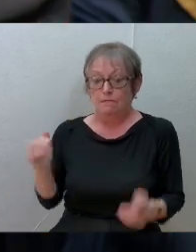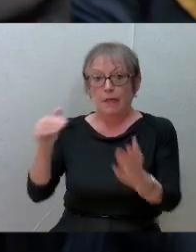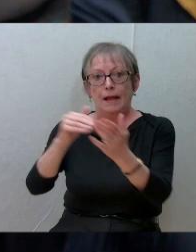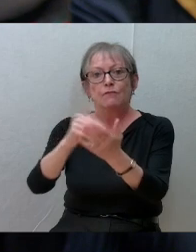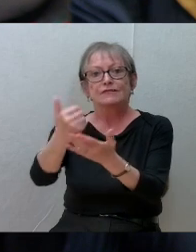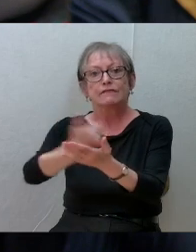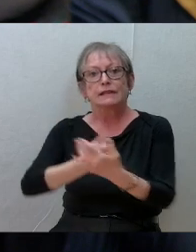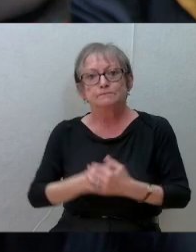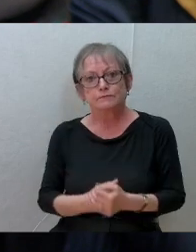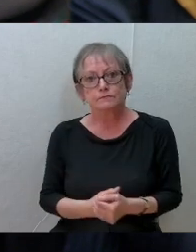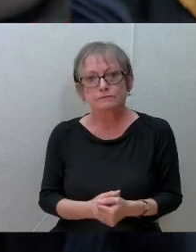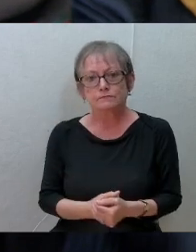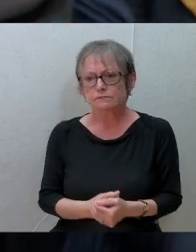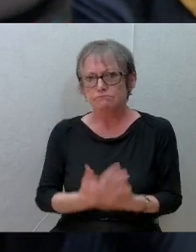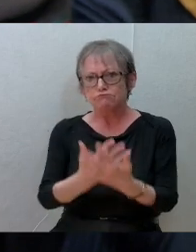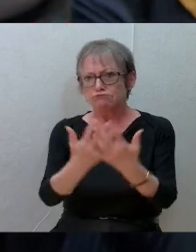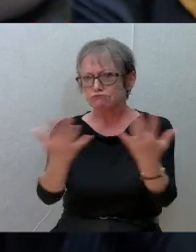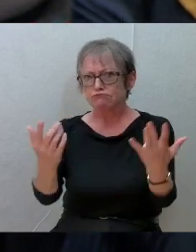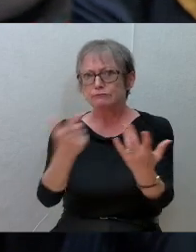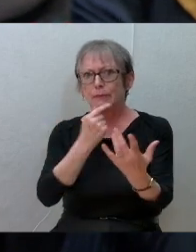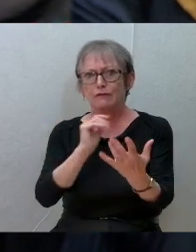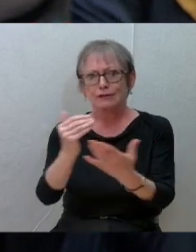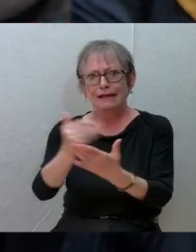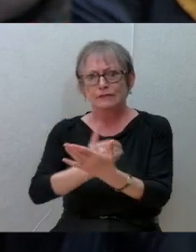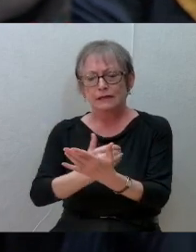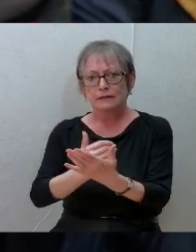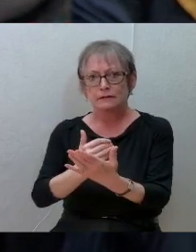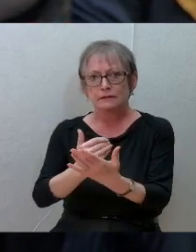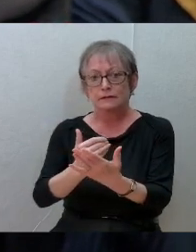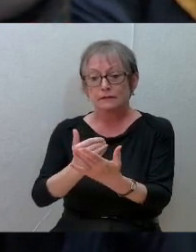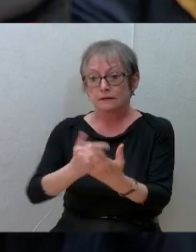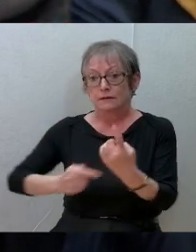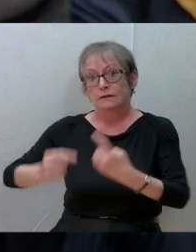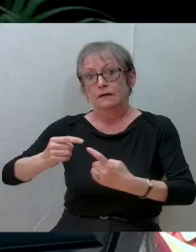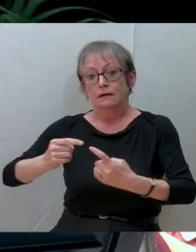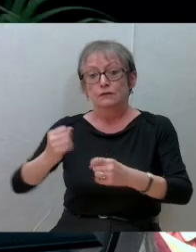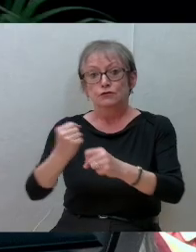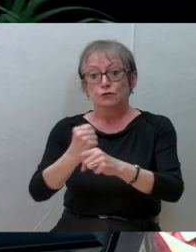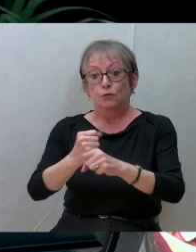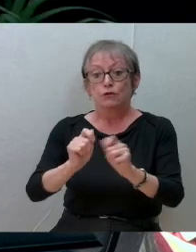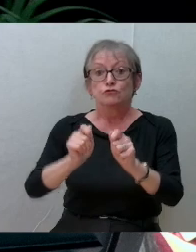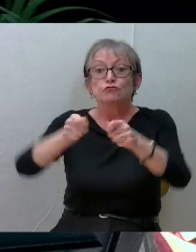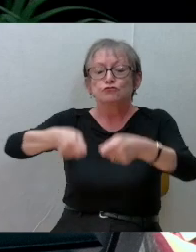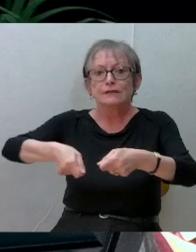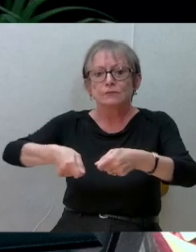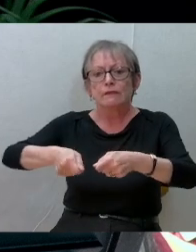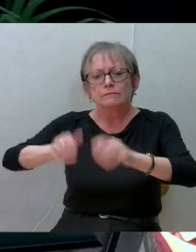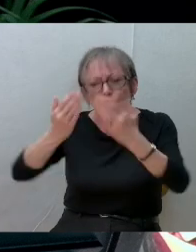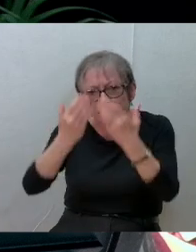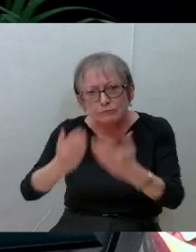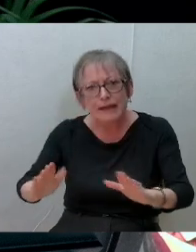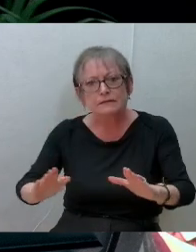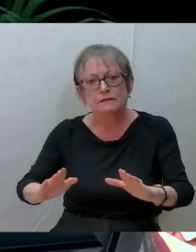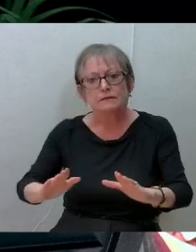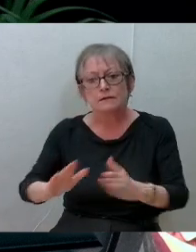safety, and many others come for safety too. And all we can do is to treat them with dignity,